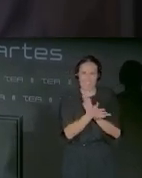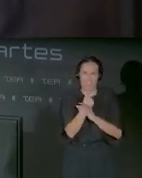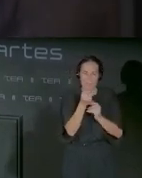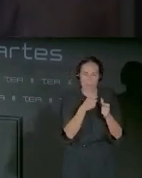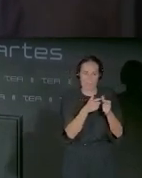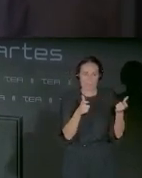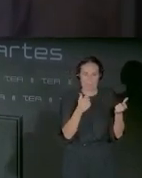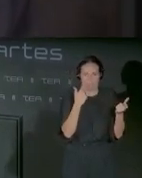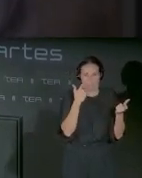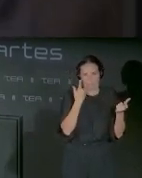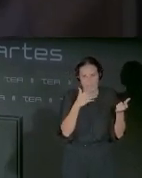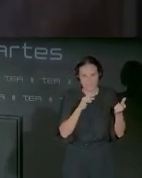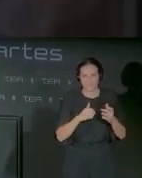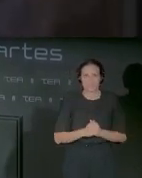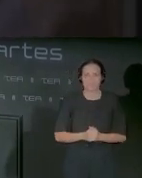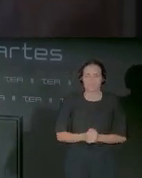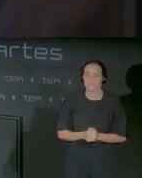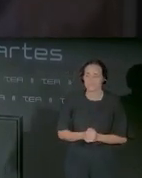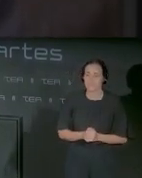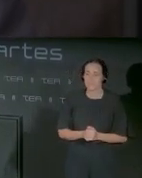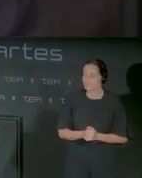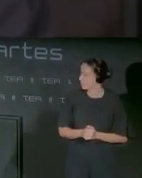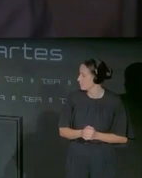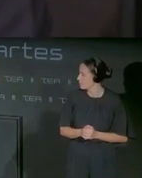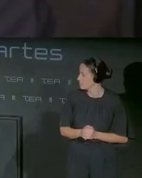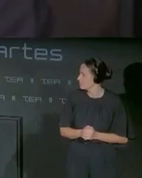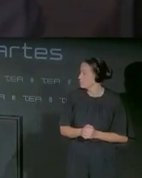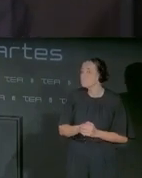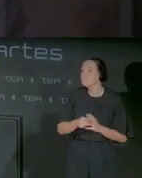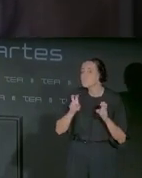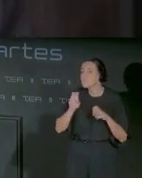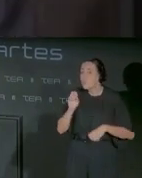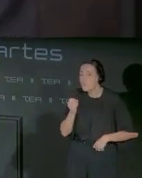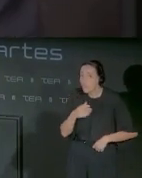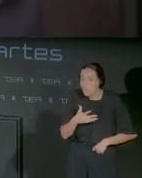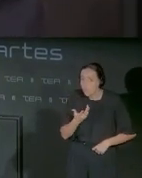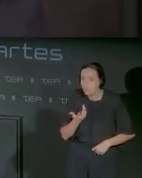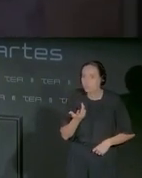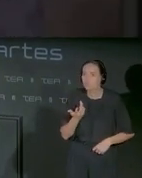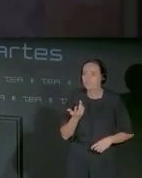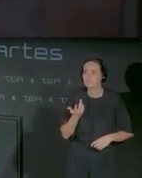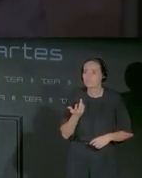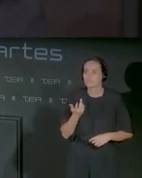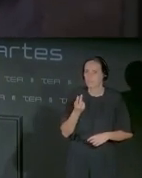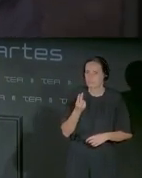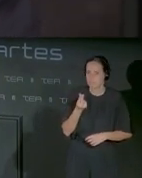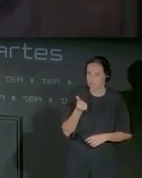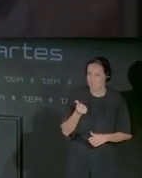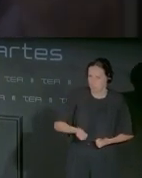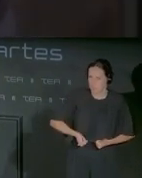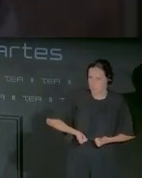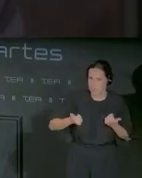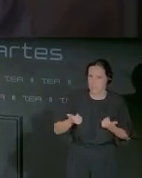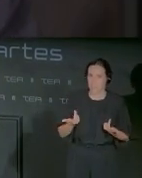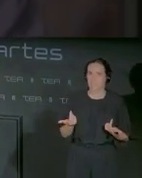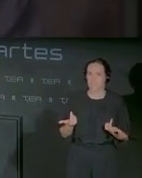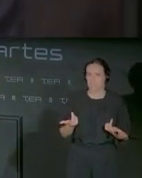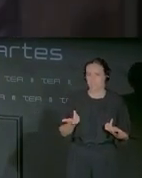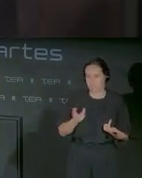It's a good idea because equity is what the industry needs. But the problem is how to engage with that